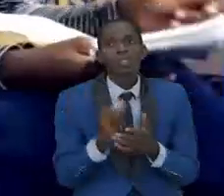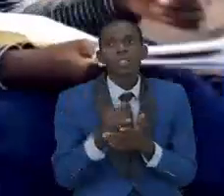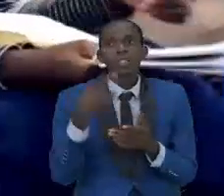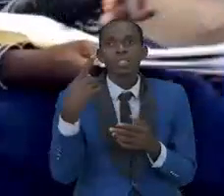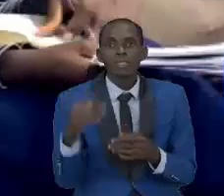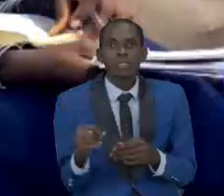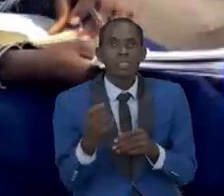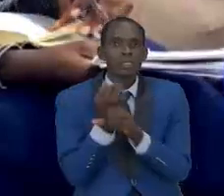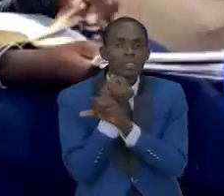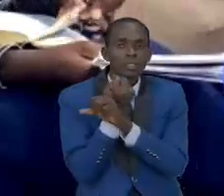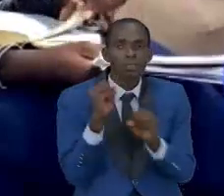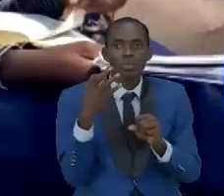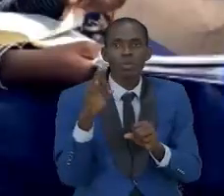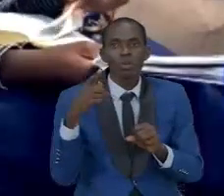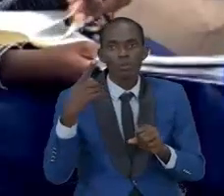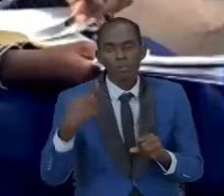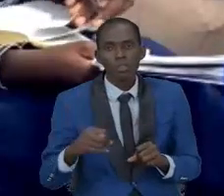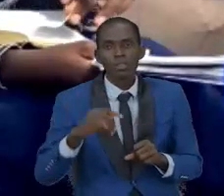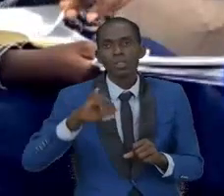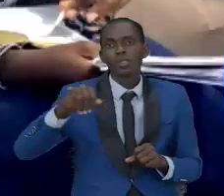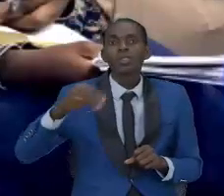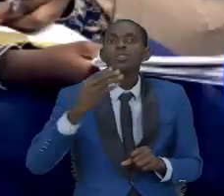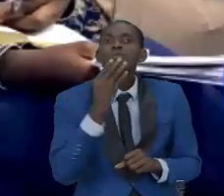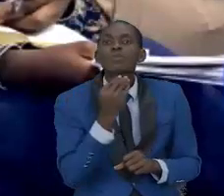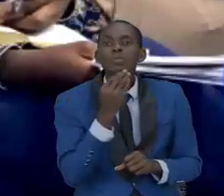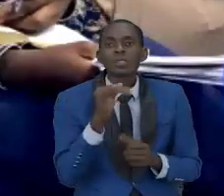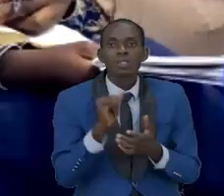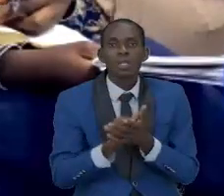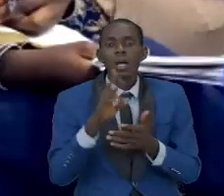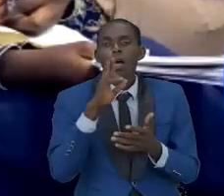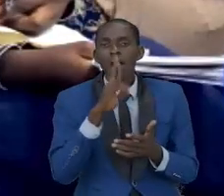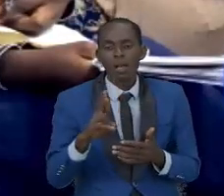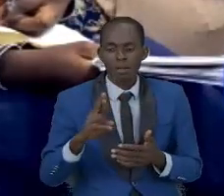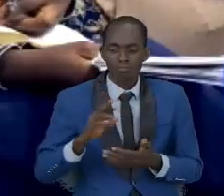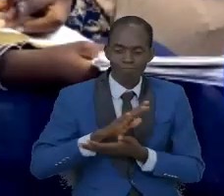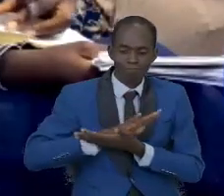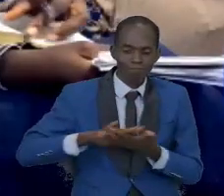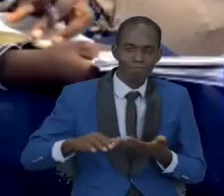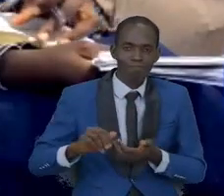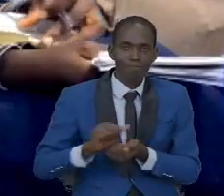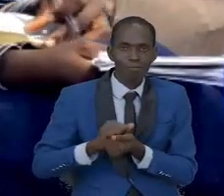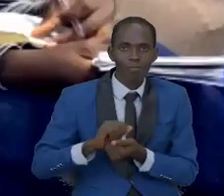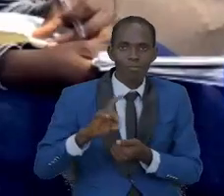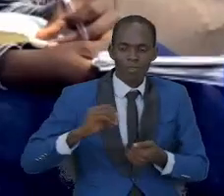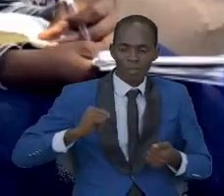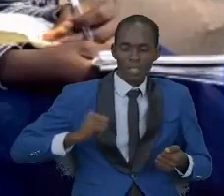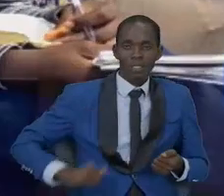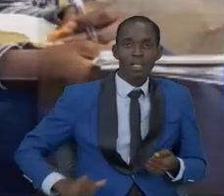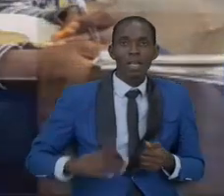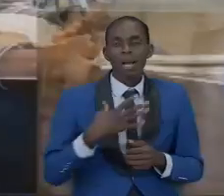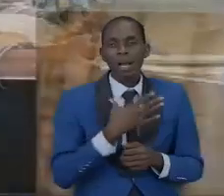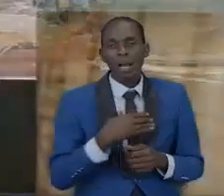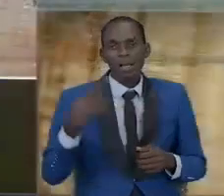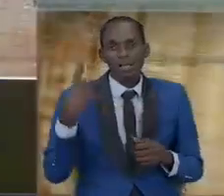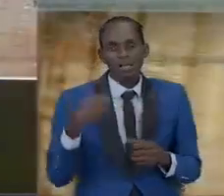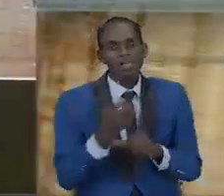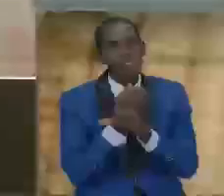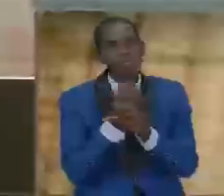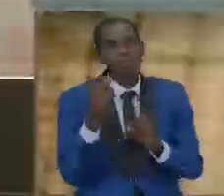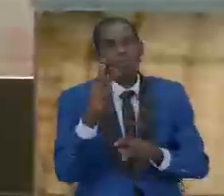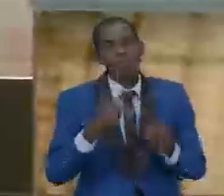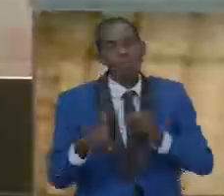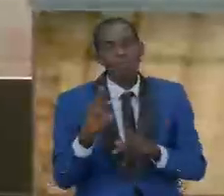Jews who are circumcised that salvation is up there and then the submission of the Gentiles who are not